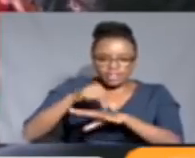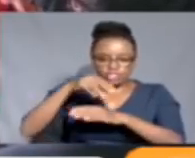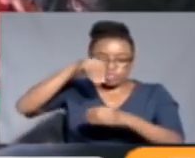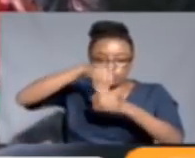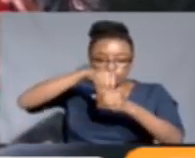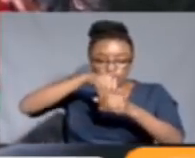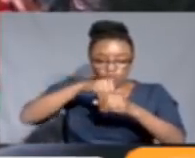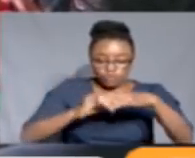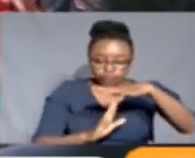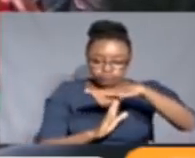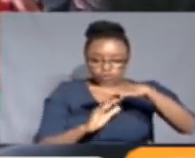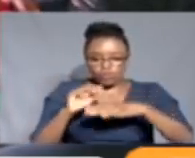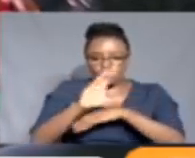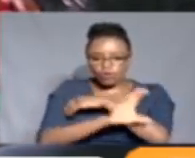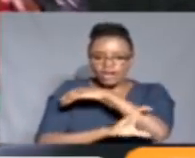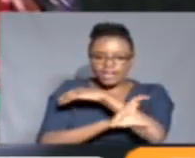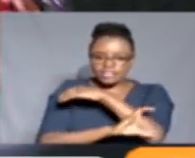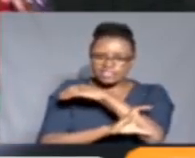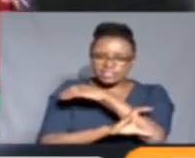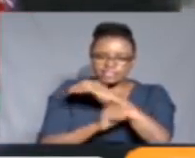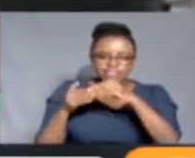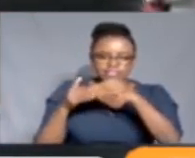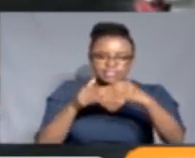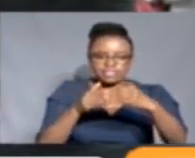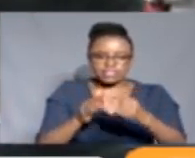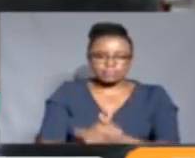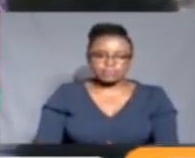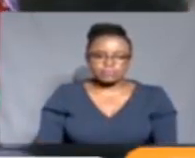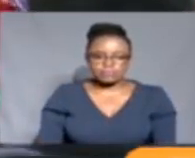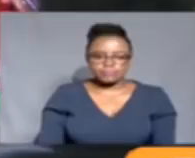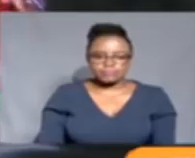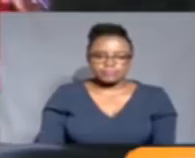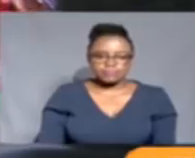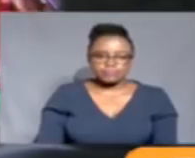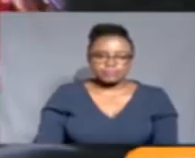the helm of the country's leadership. Noah Otieno, Citizen TV.